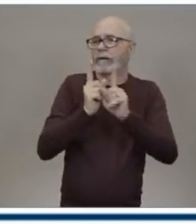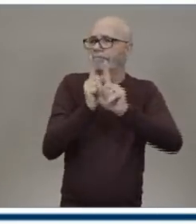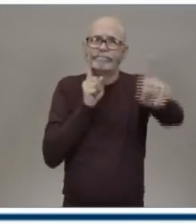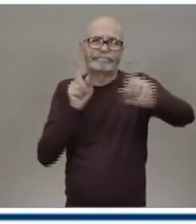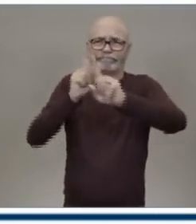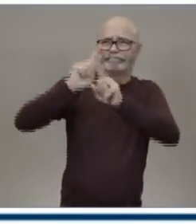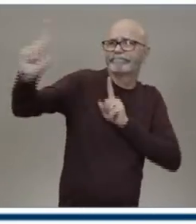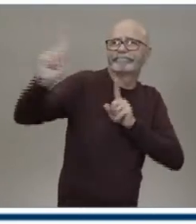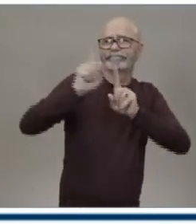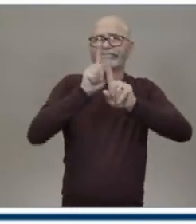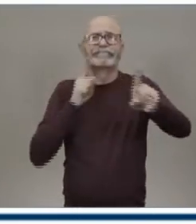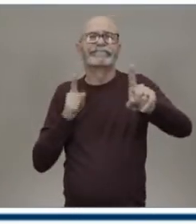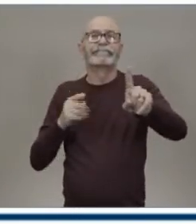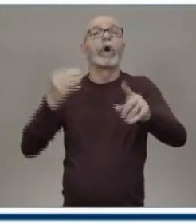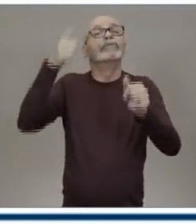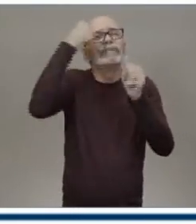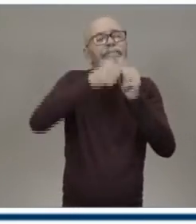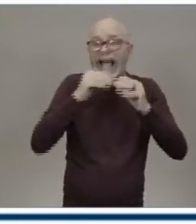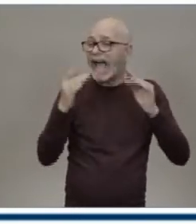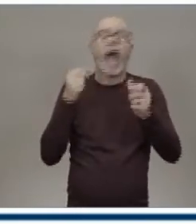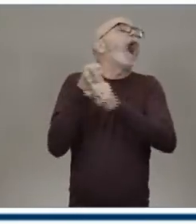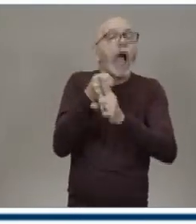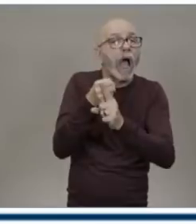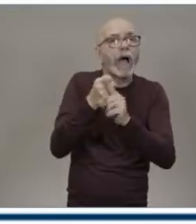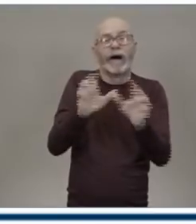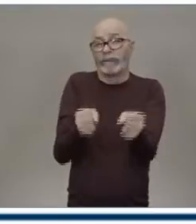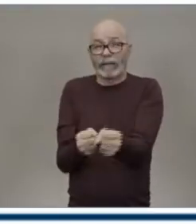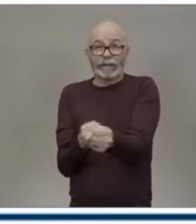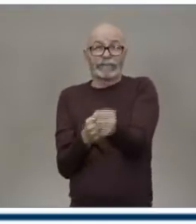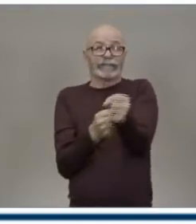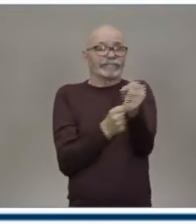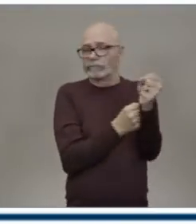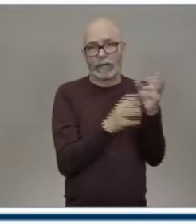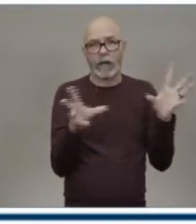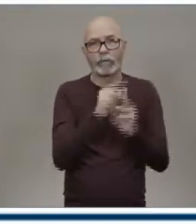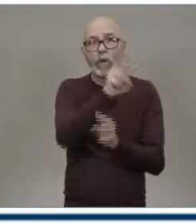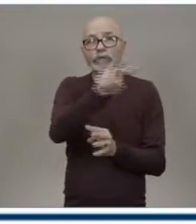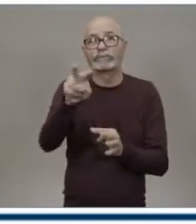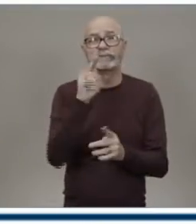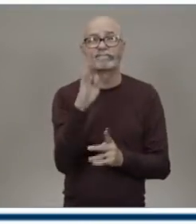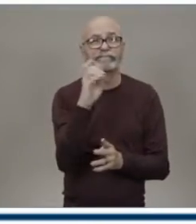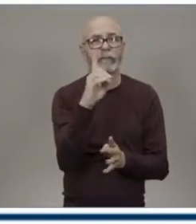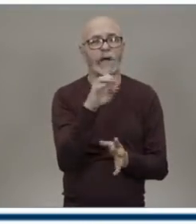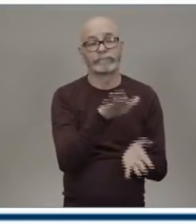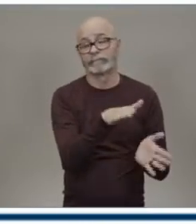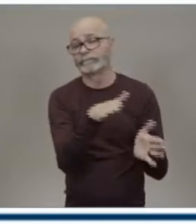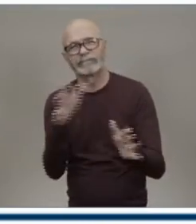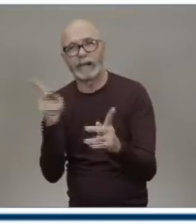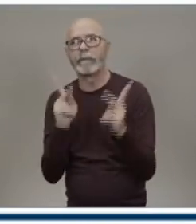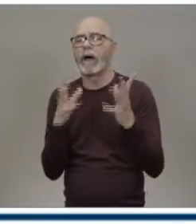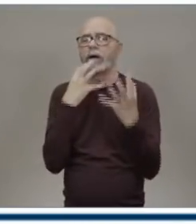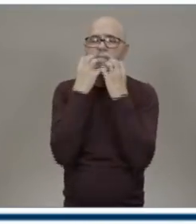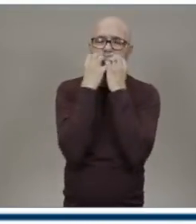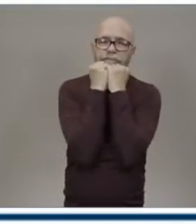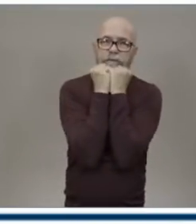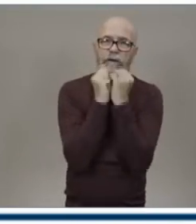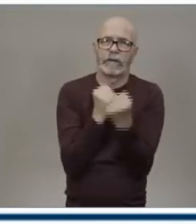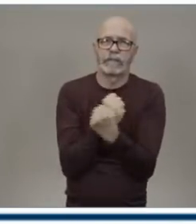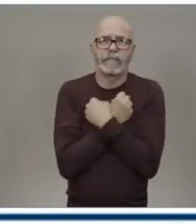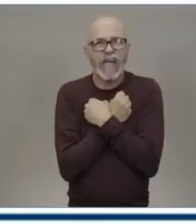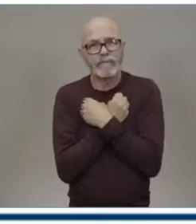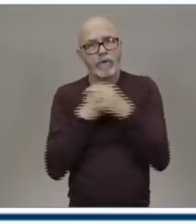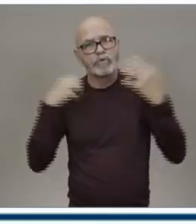Portapique tragedy, and you've shown the world that we are Nova Scotia strong. And that wasn't the only tragedy we faced together. With